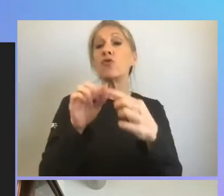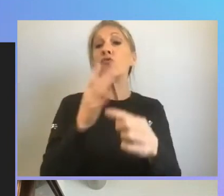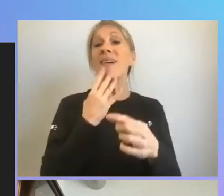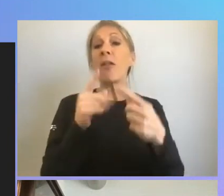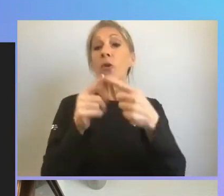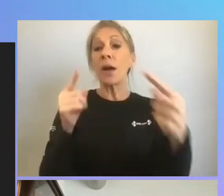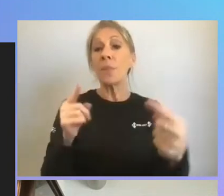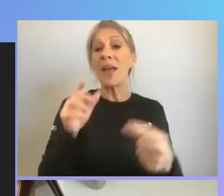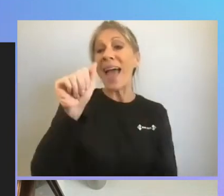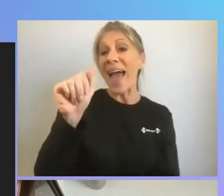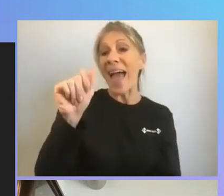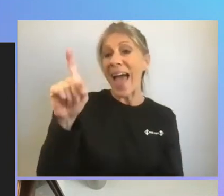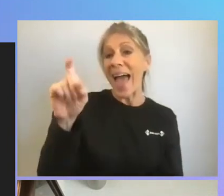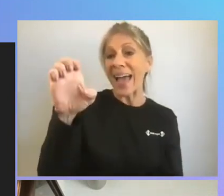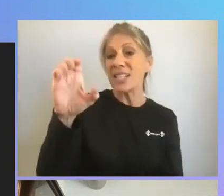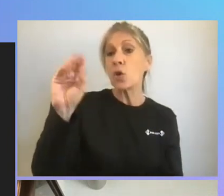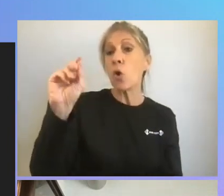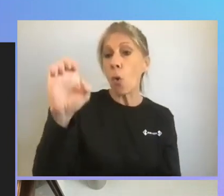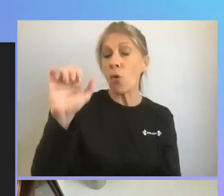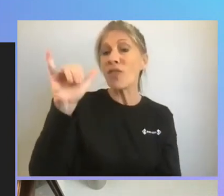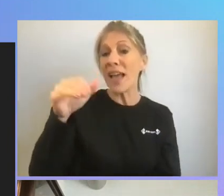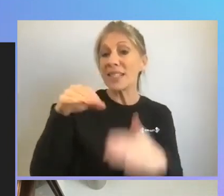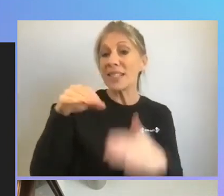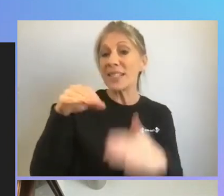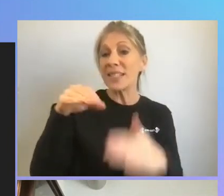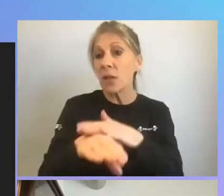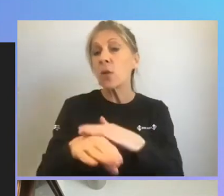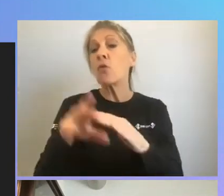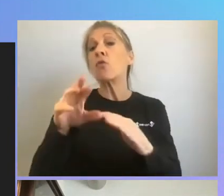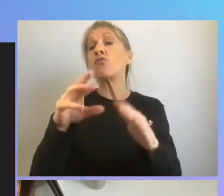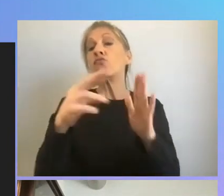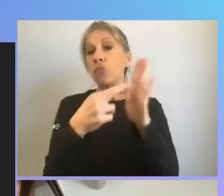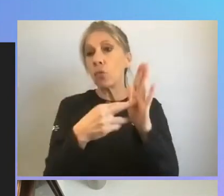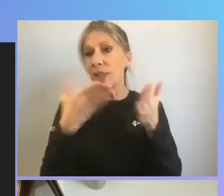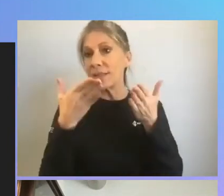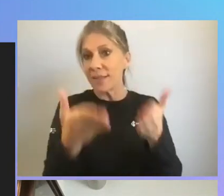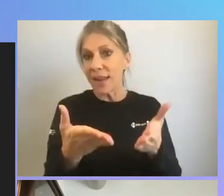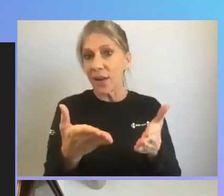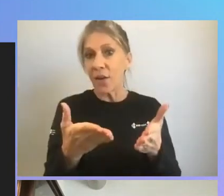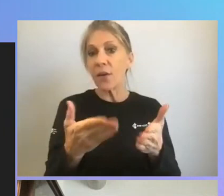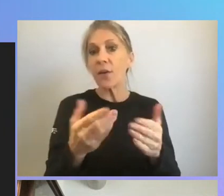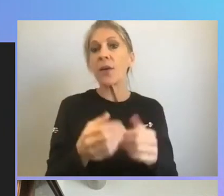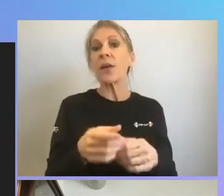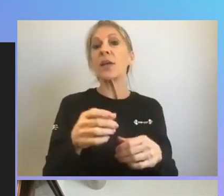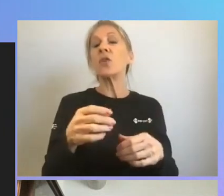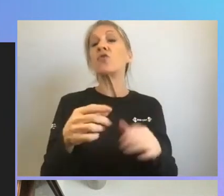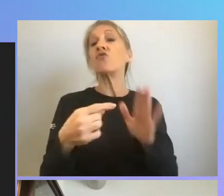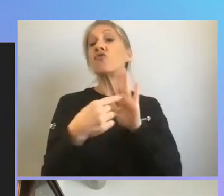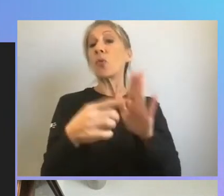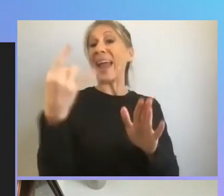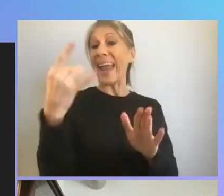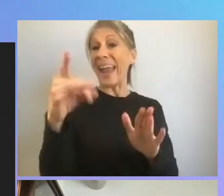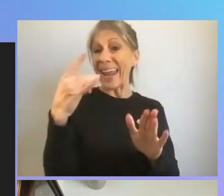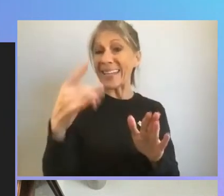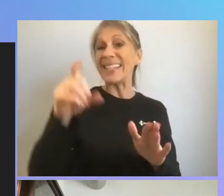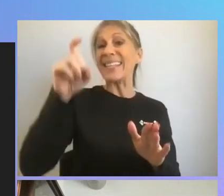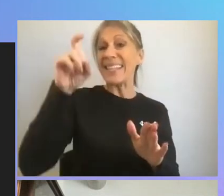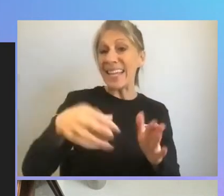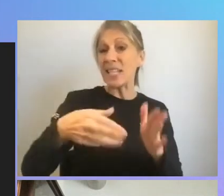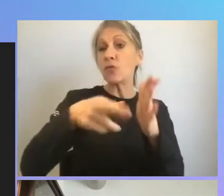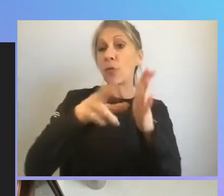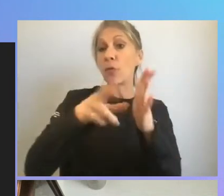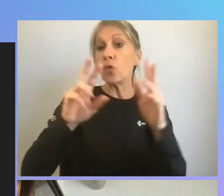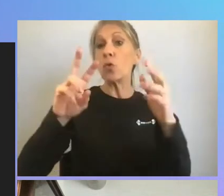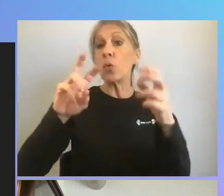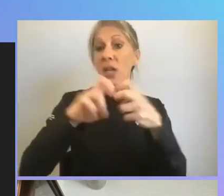Axe Core, which is the accessibility rules engine running under the hood here, raised 8 needs review issues. These needs review issues is basically one